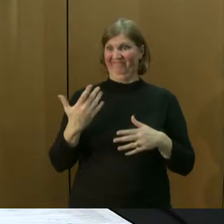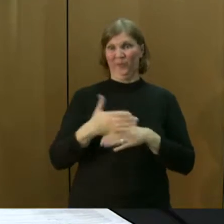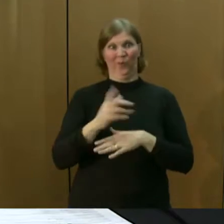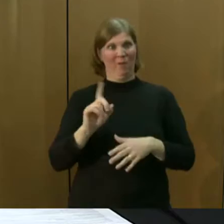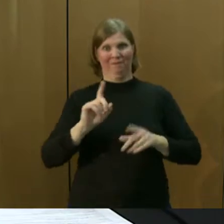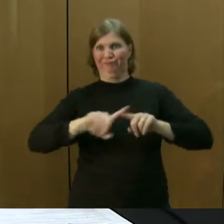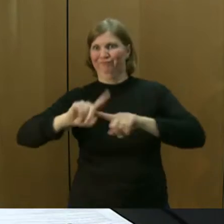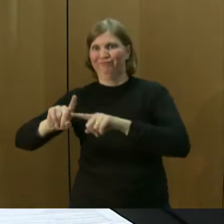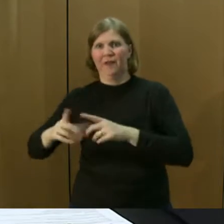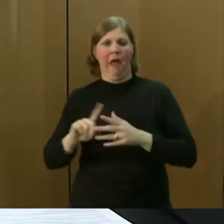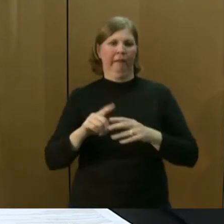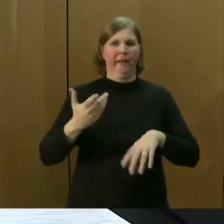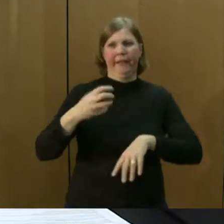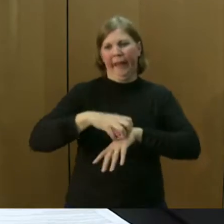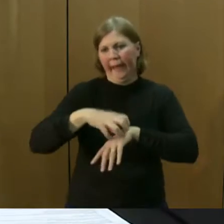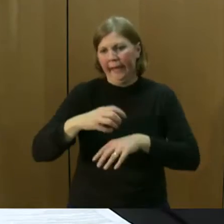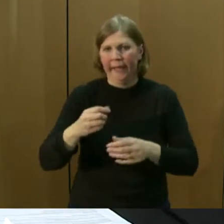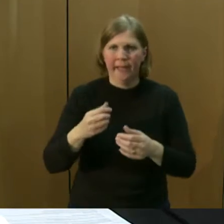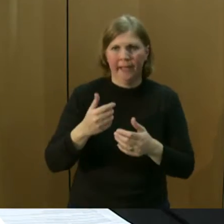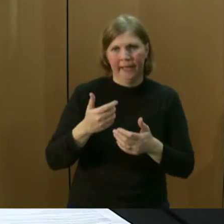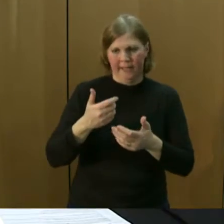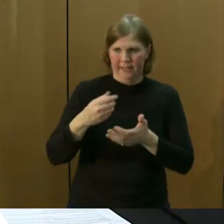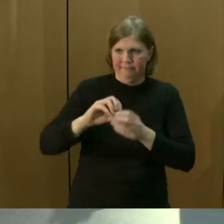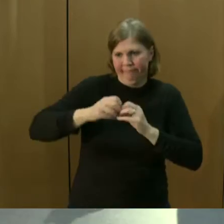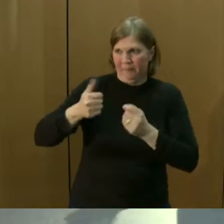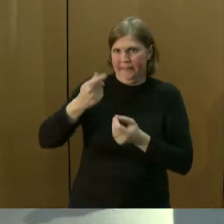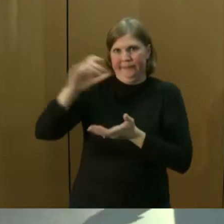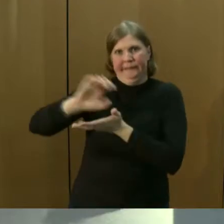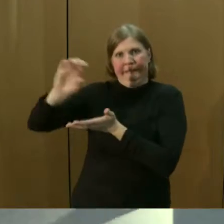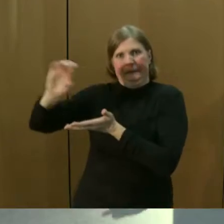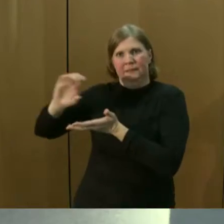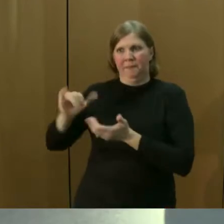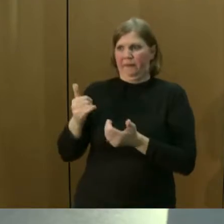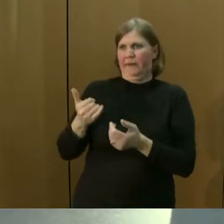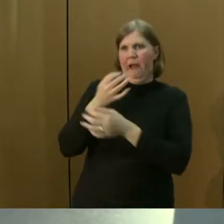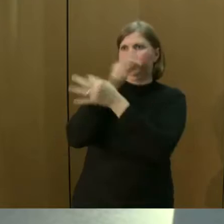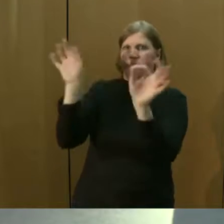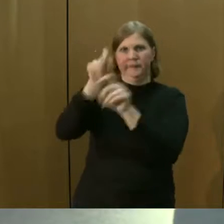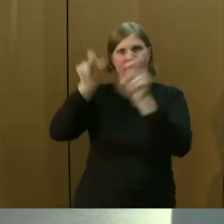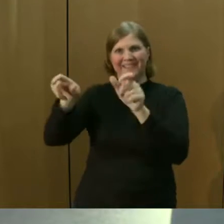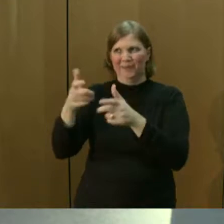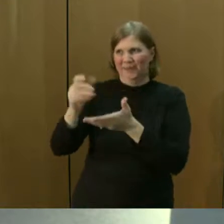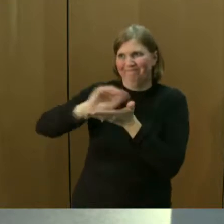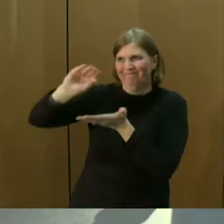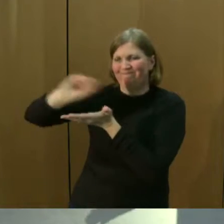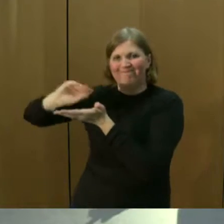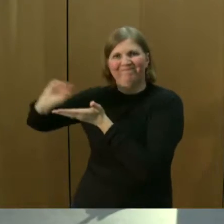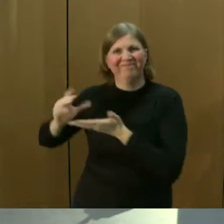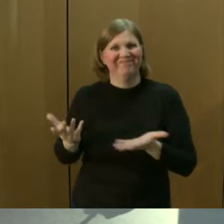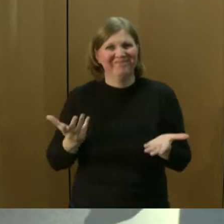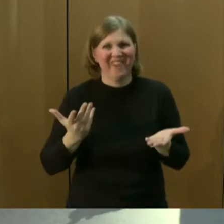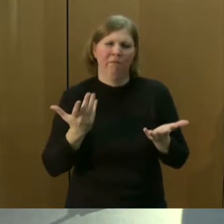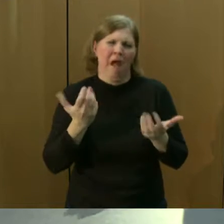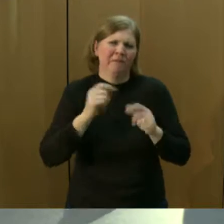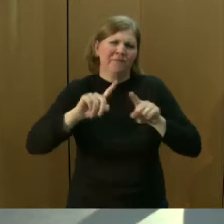asking people to donate their air miles or whatever. Yeah. So there are lots of ways around it. And